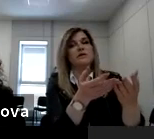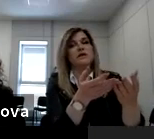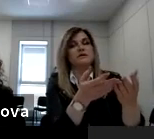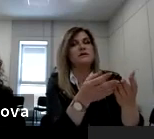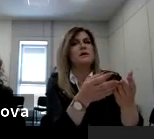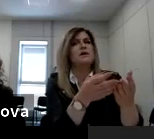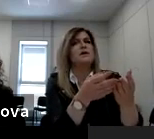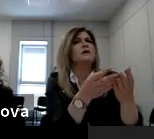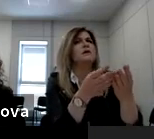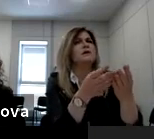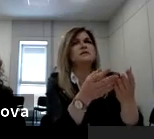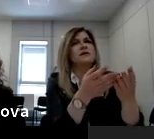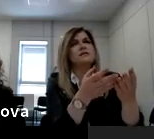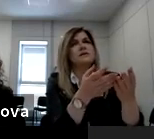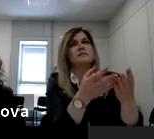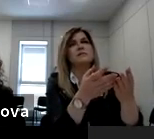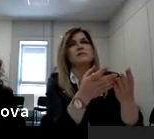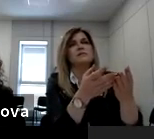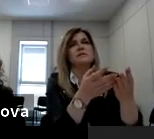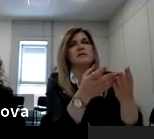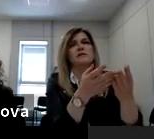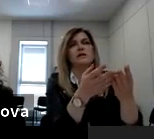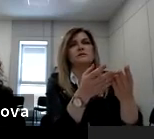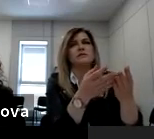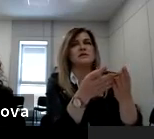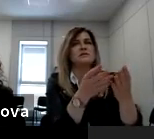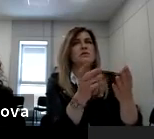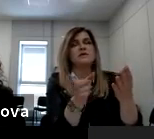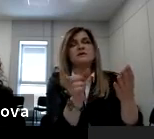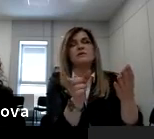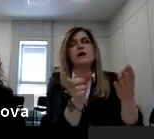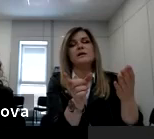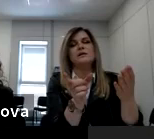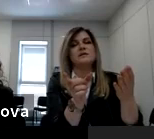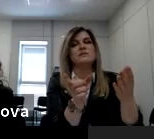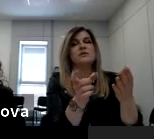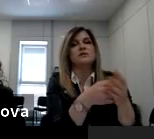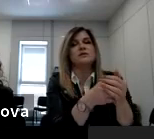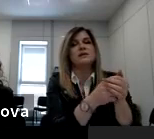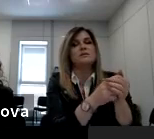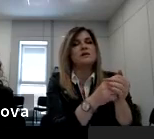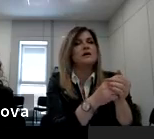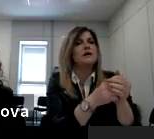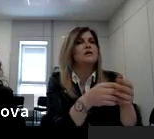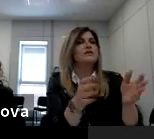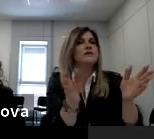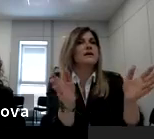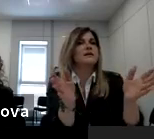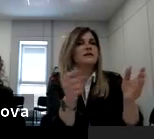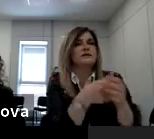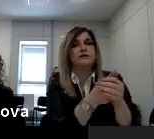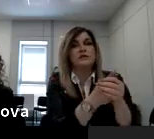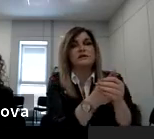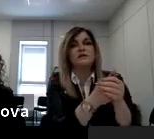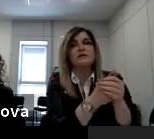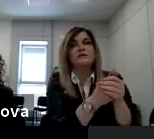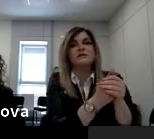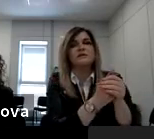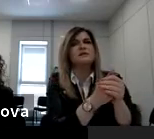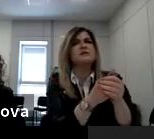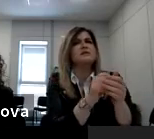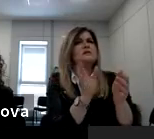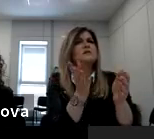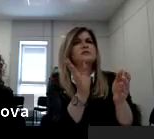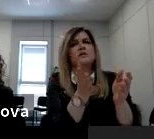tiny in weight. As far as I remember, something around the smallest one, the smallest slim of length 30